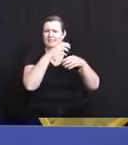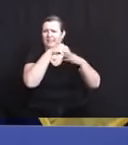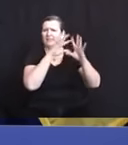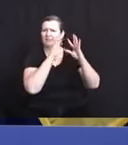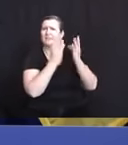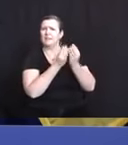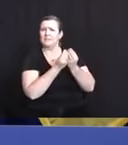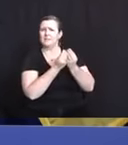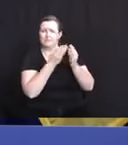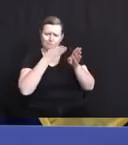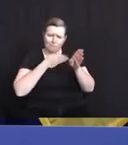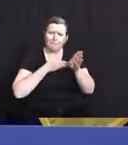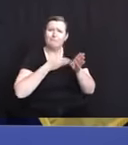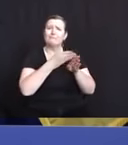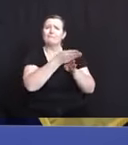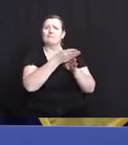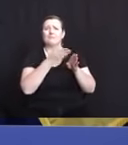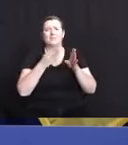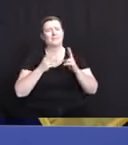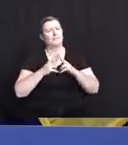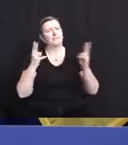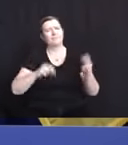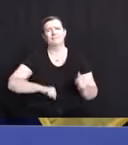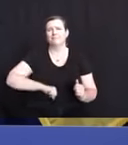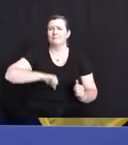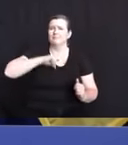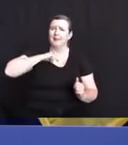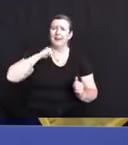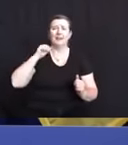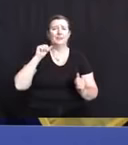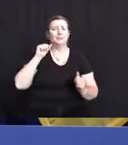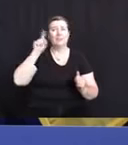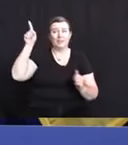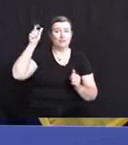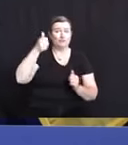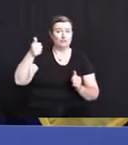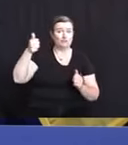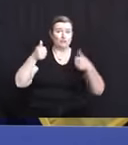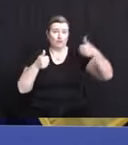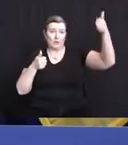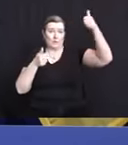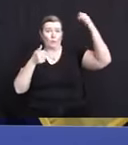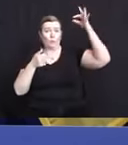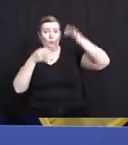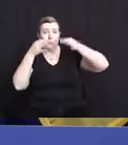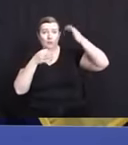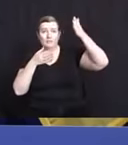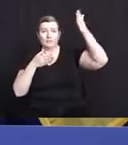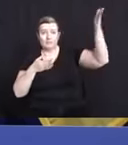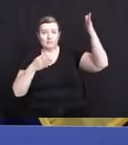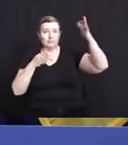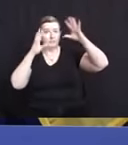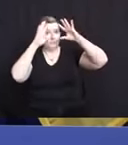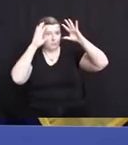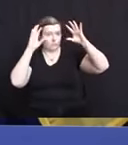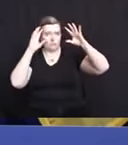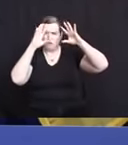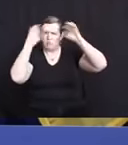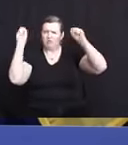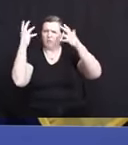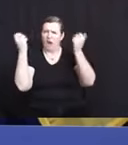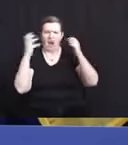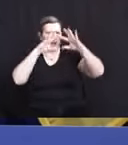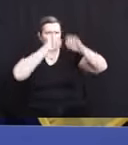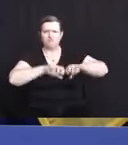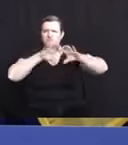court saw the administration's efforts to dismantle this program as the unlawful step that it was. And I am